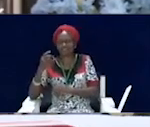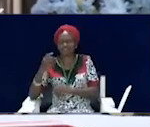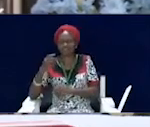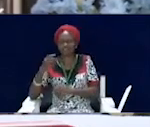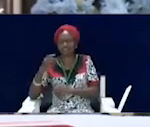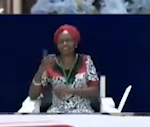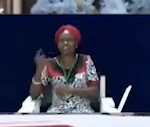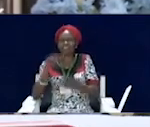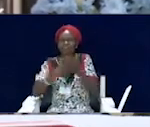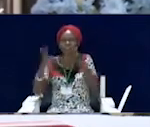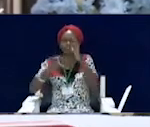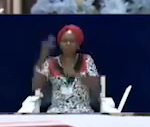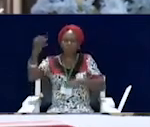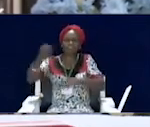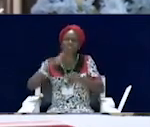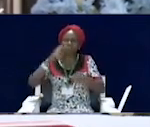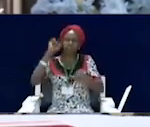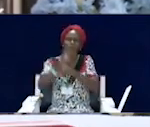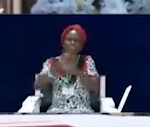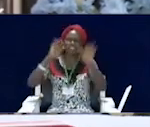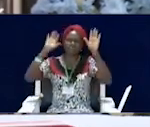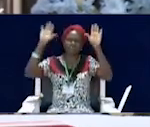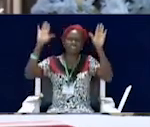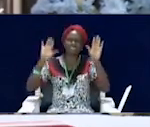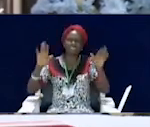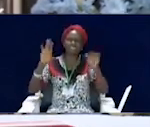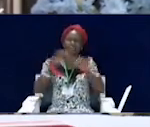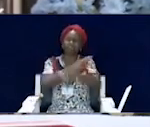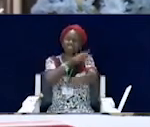The Holy Spirit is working mightily in them.